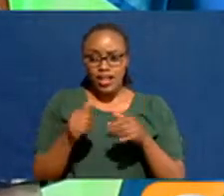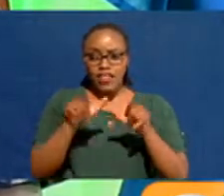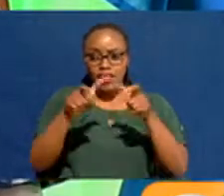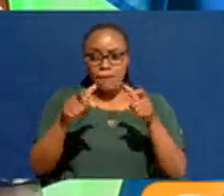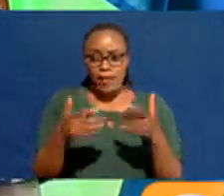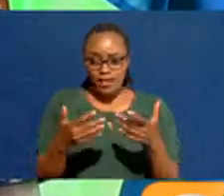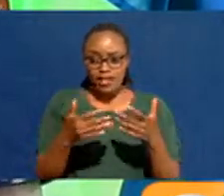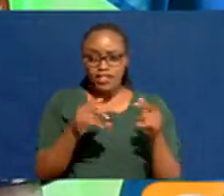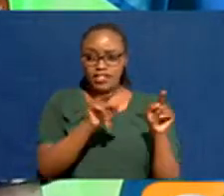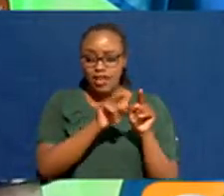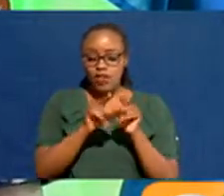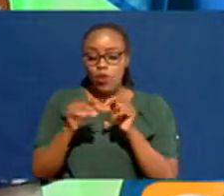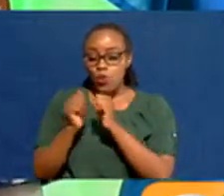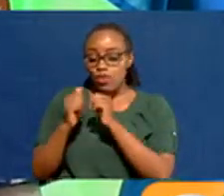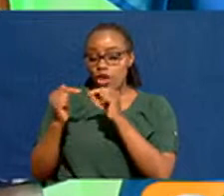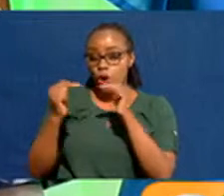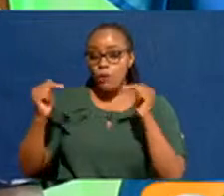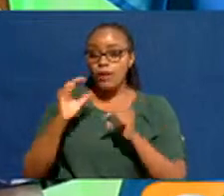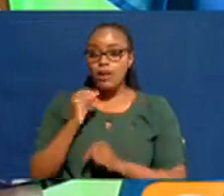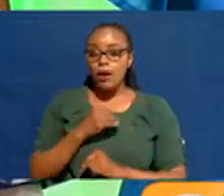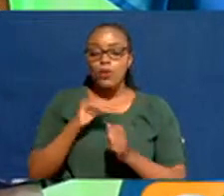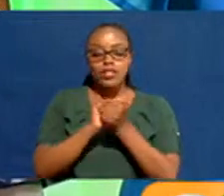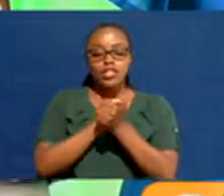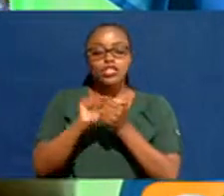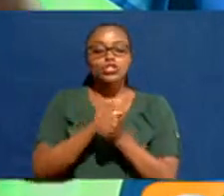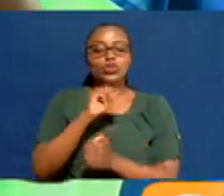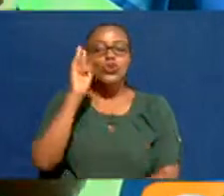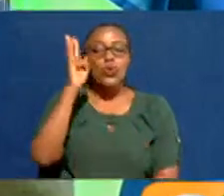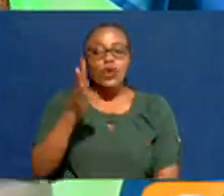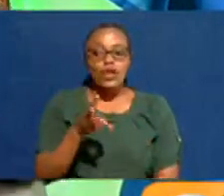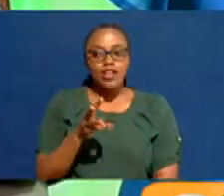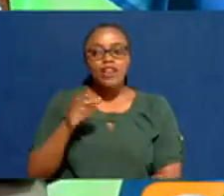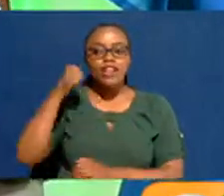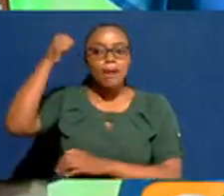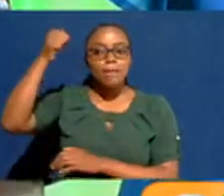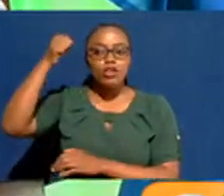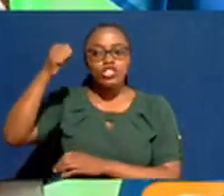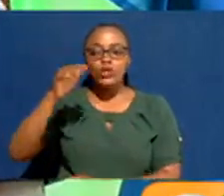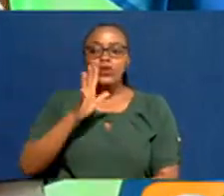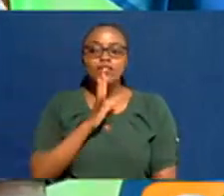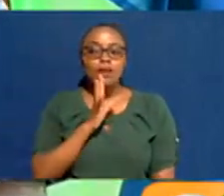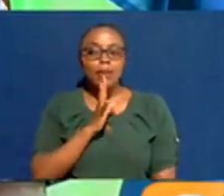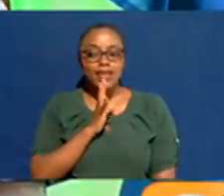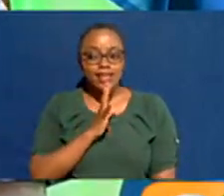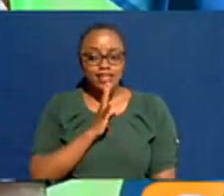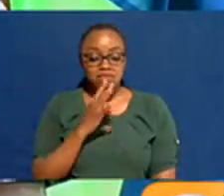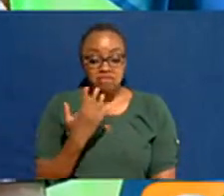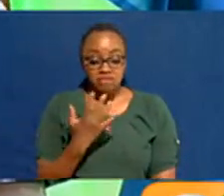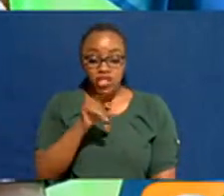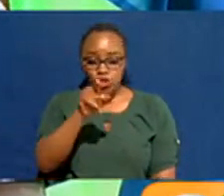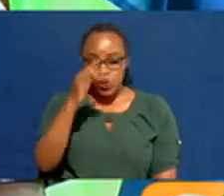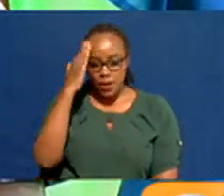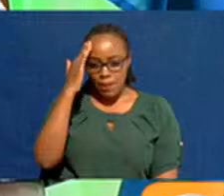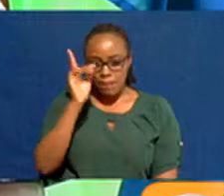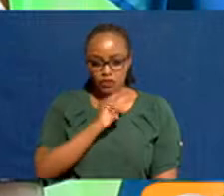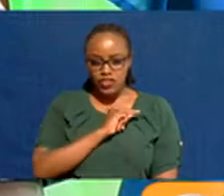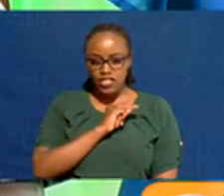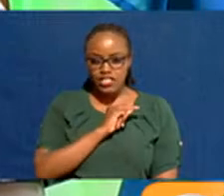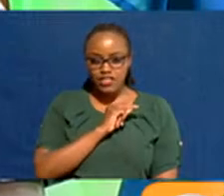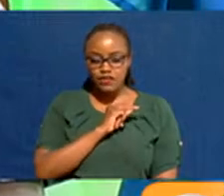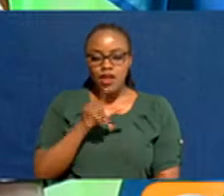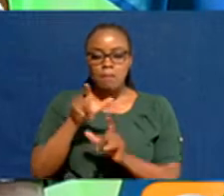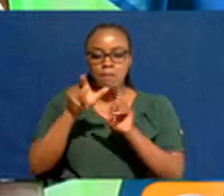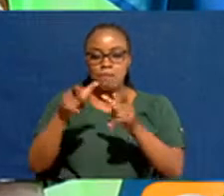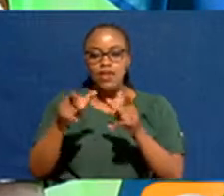in bed with our opponents, we'll crush them. Politically speaking, you remember the